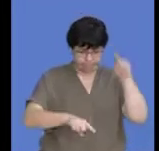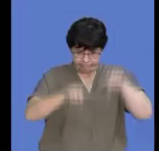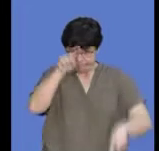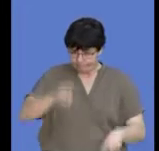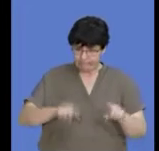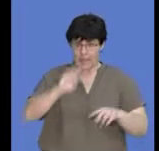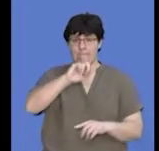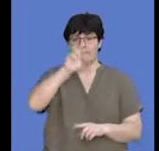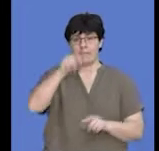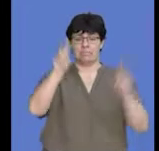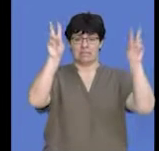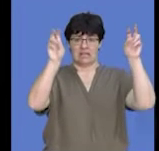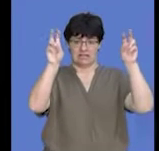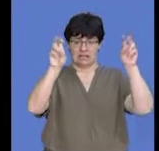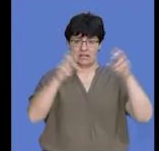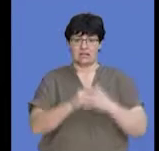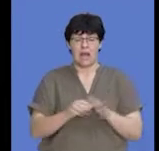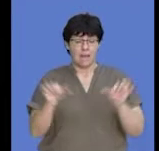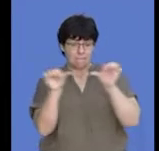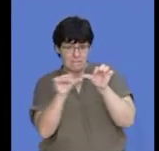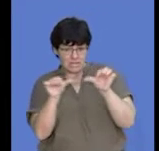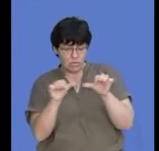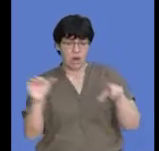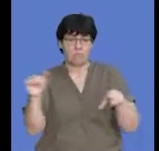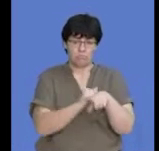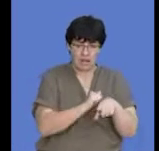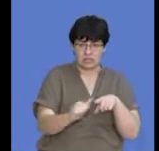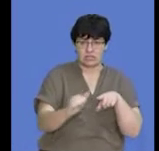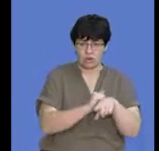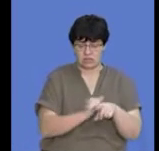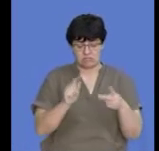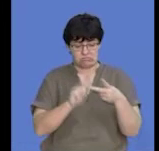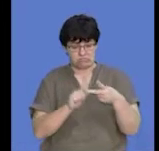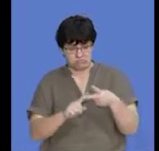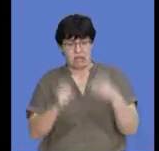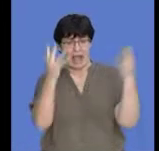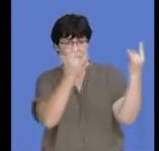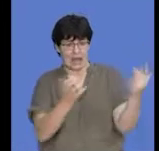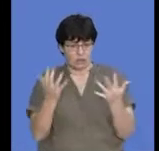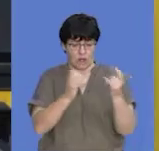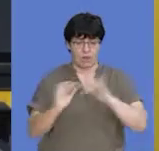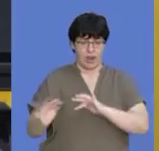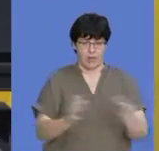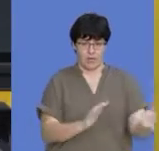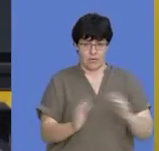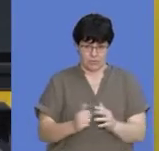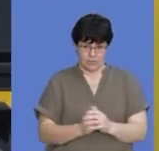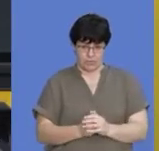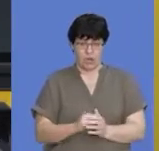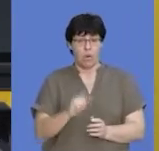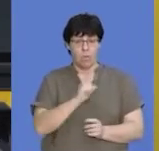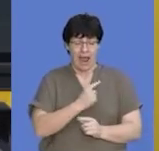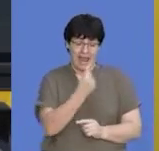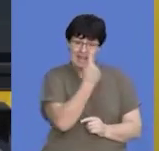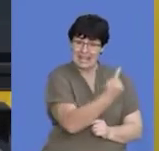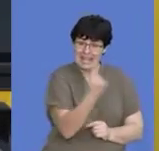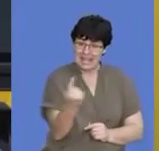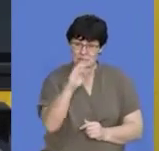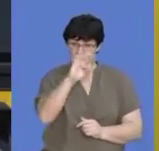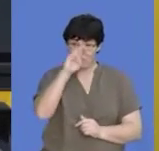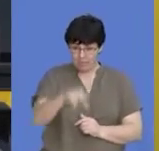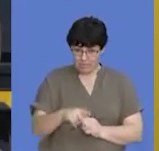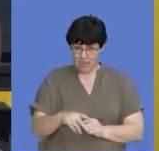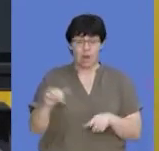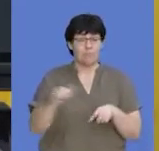titles and practice measurements and calculations. The idea is that on every map that you